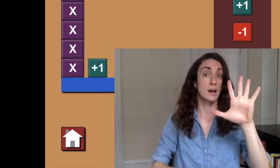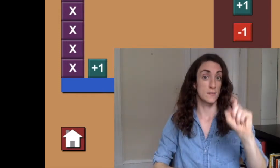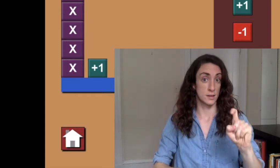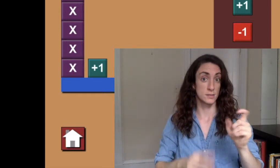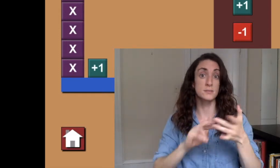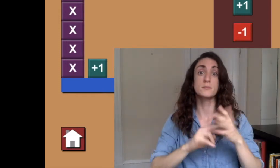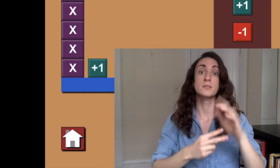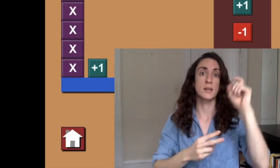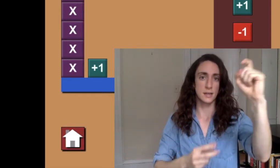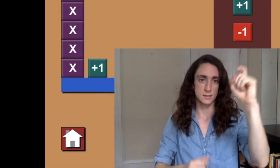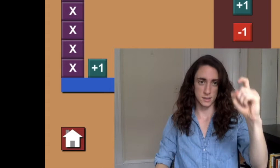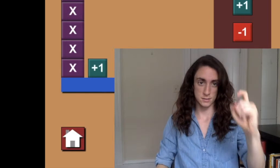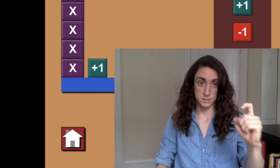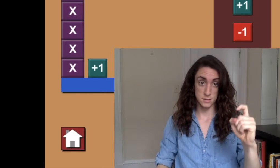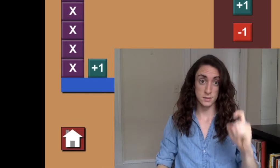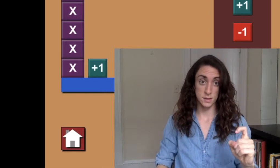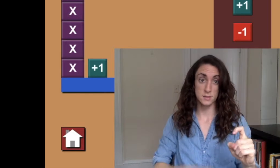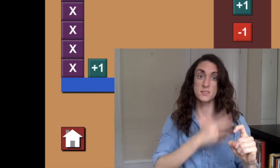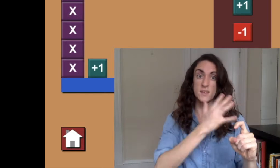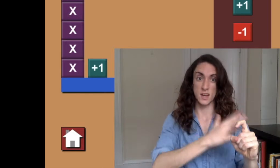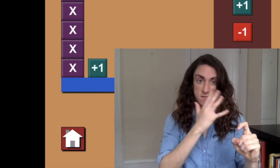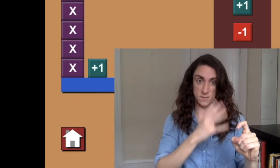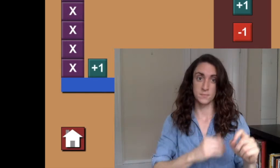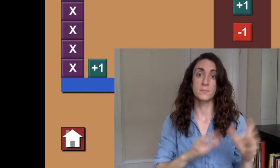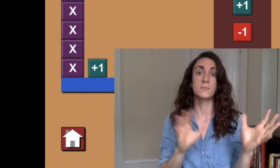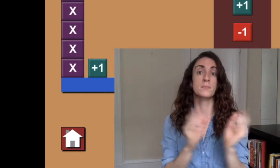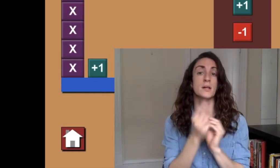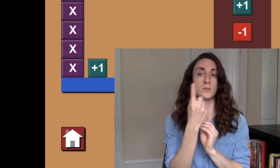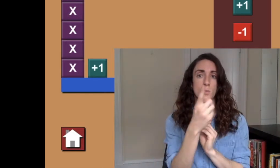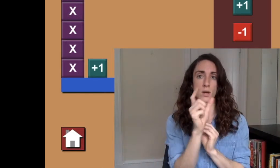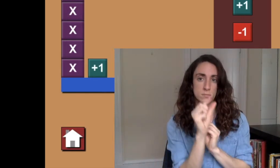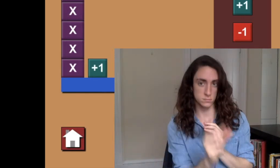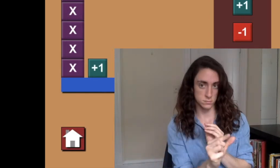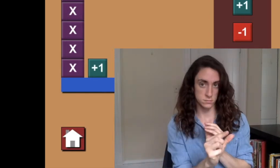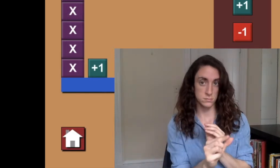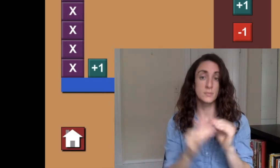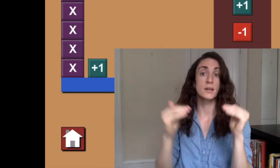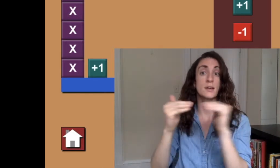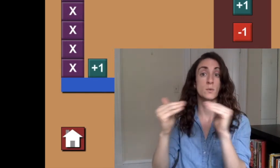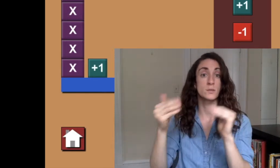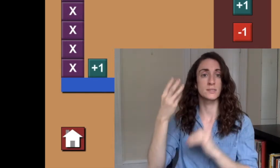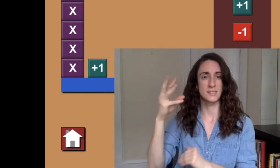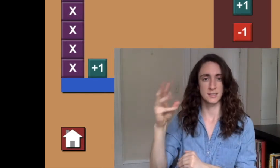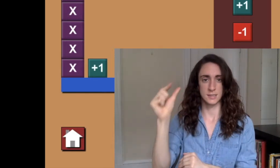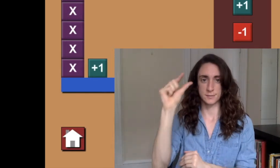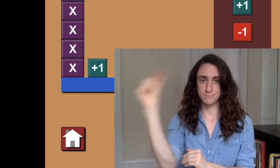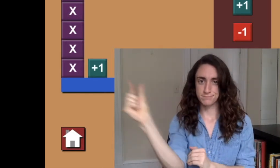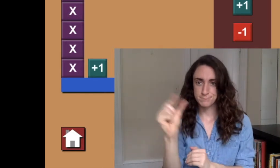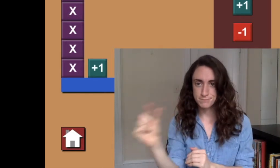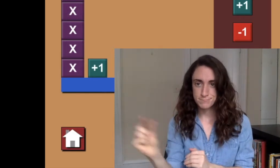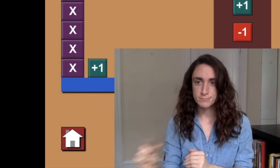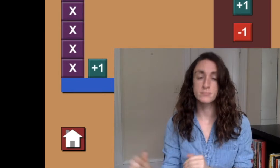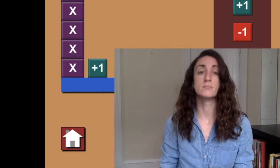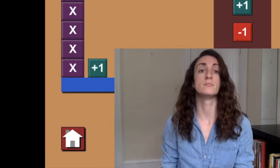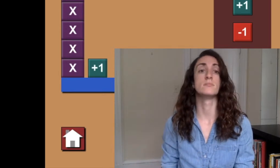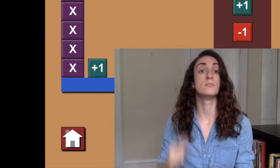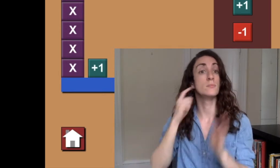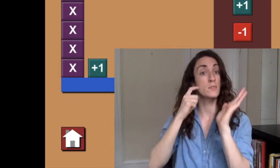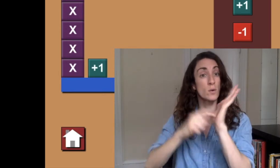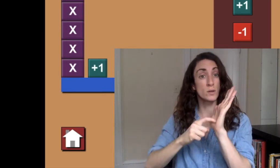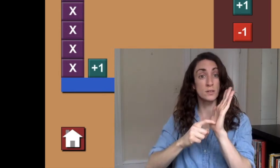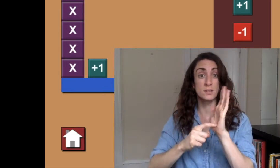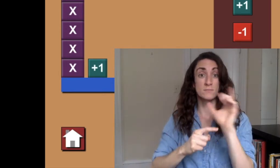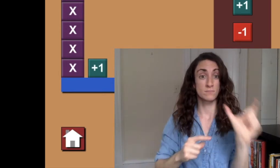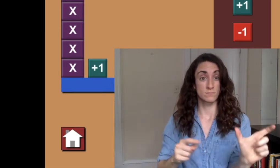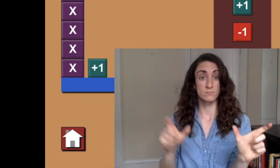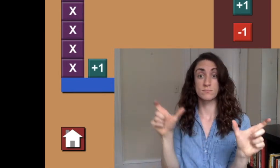a picture to represent this. We'll have 5x, so that's 5 x's, plus 1 on one side, and then 16 on the